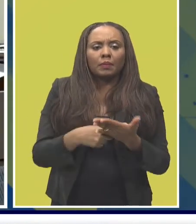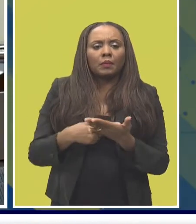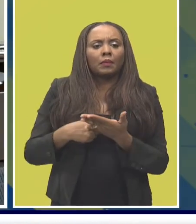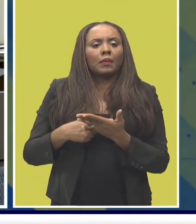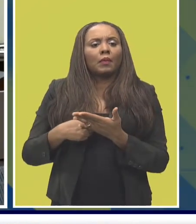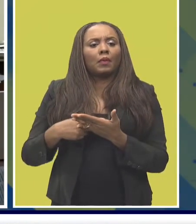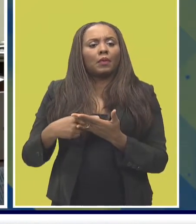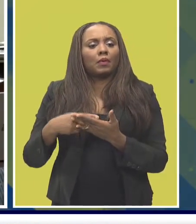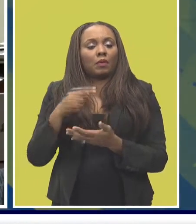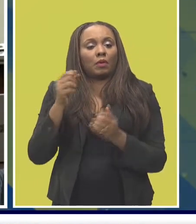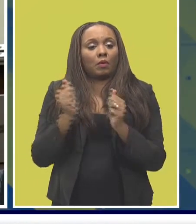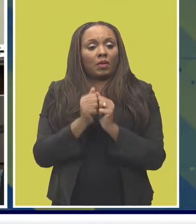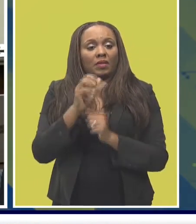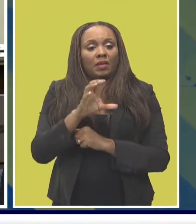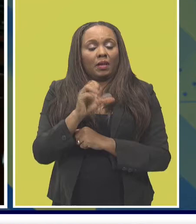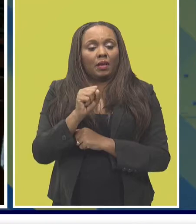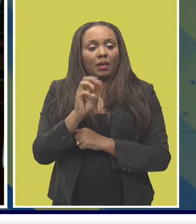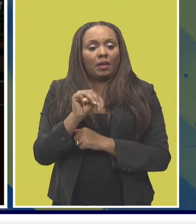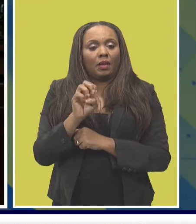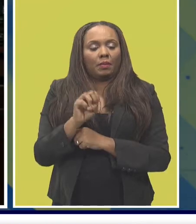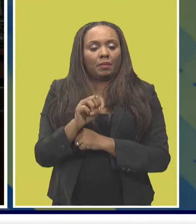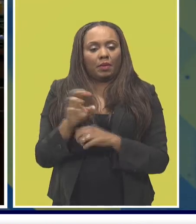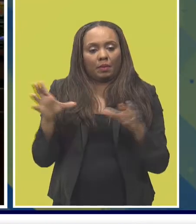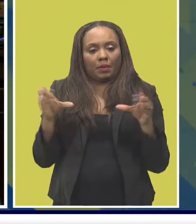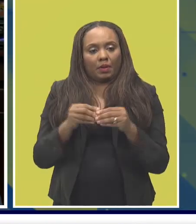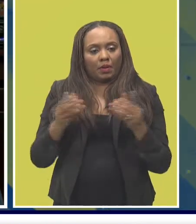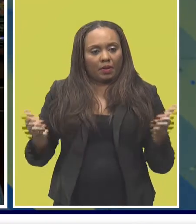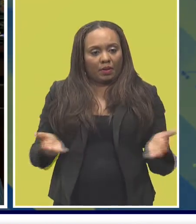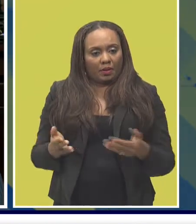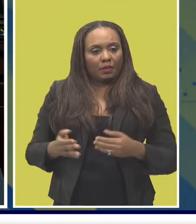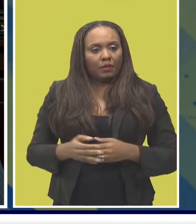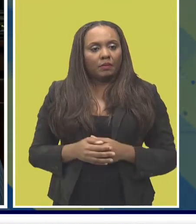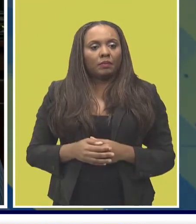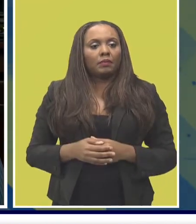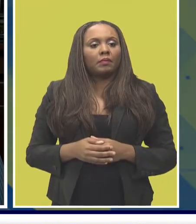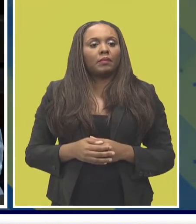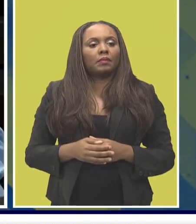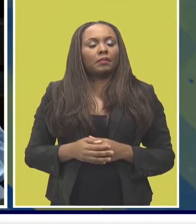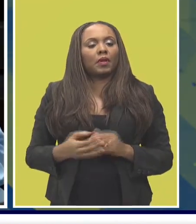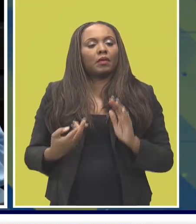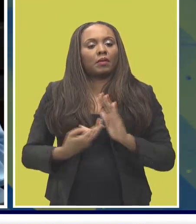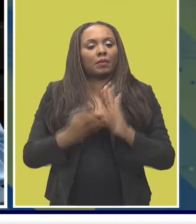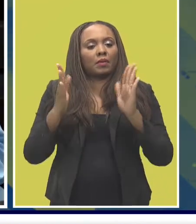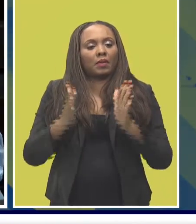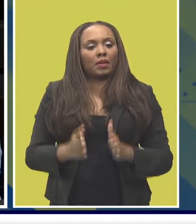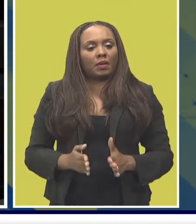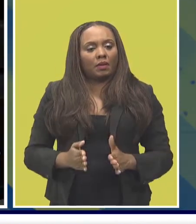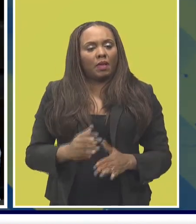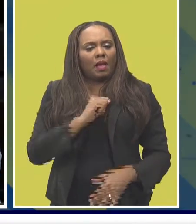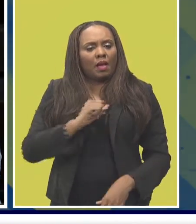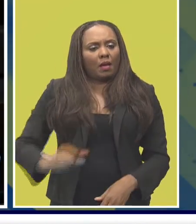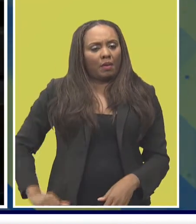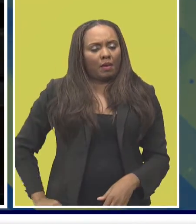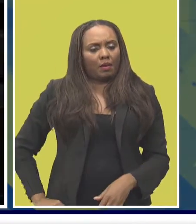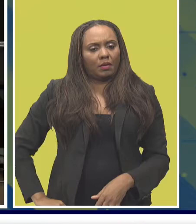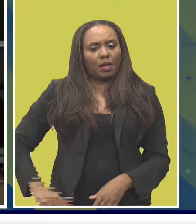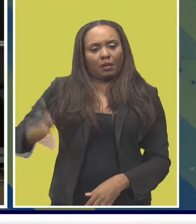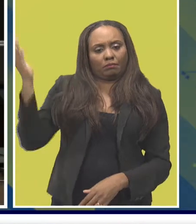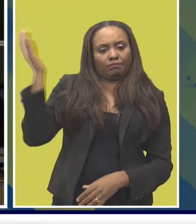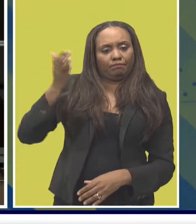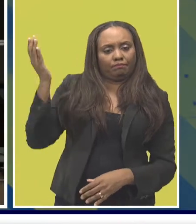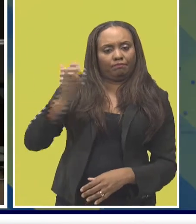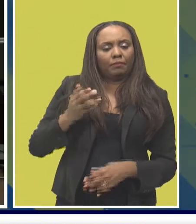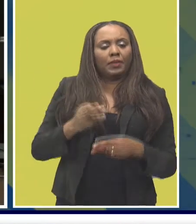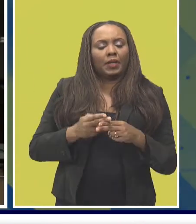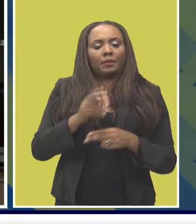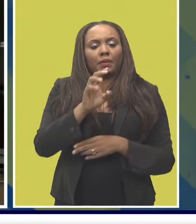was held here in Barbados at CXE headquarters. CARICOM Secretary General Ambassador Erwin LaRocque was among those who addressed that